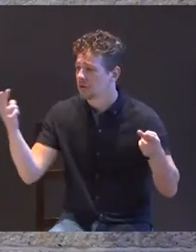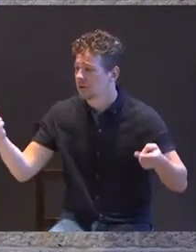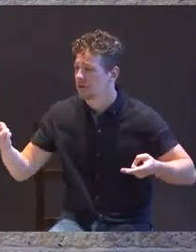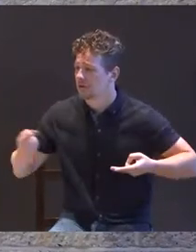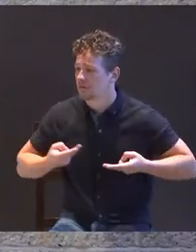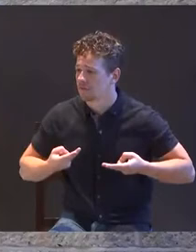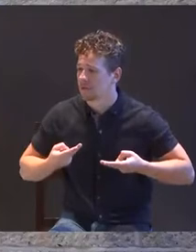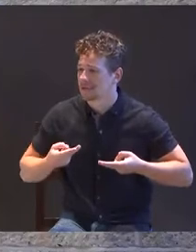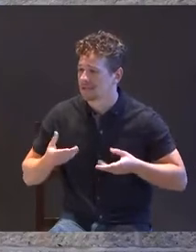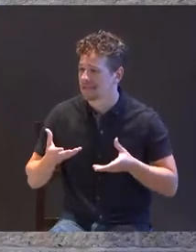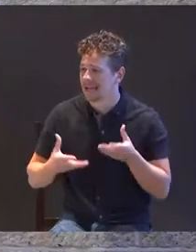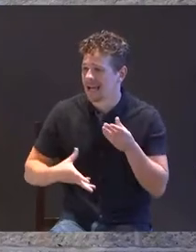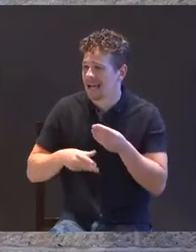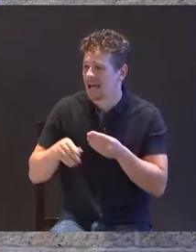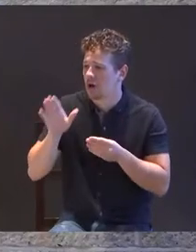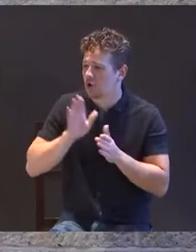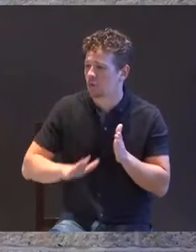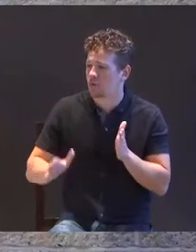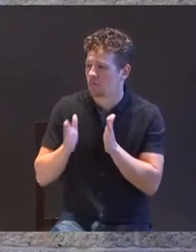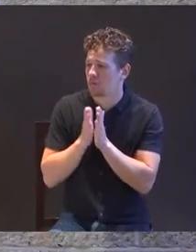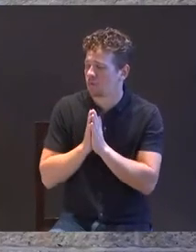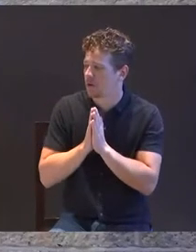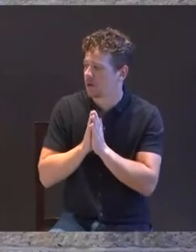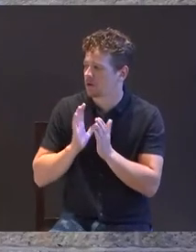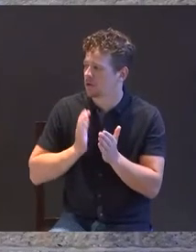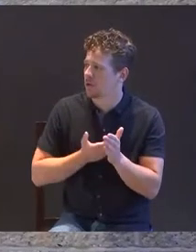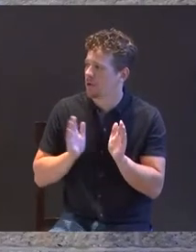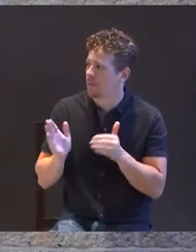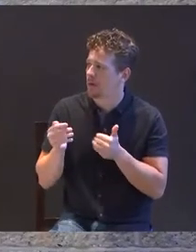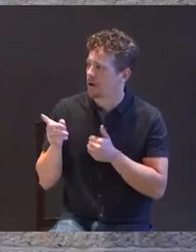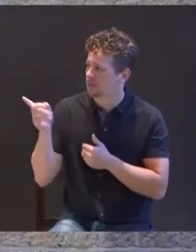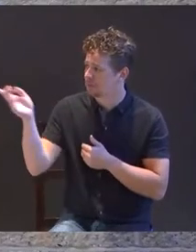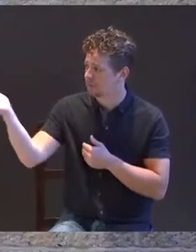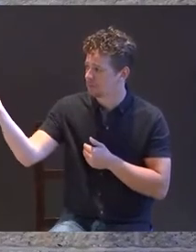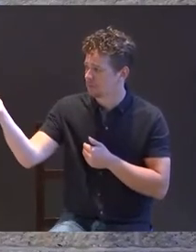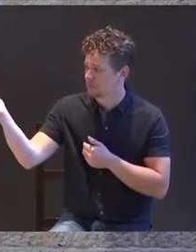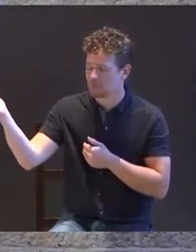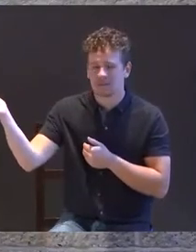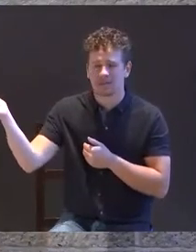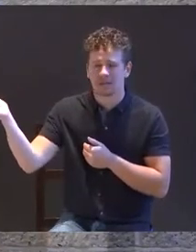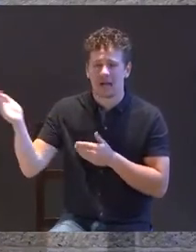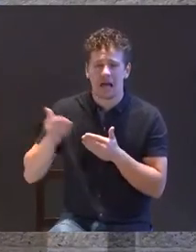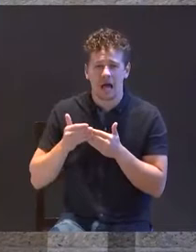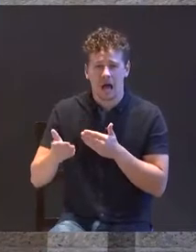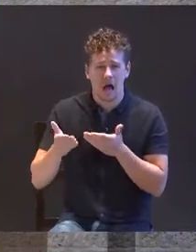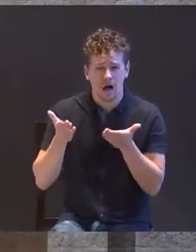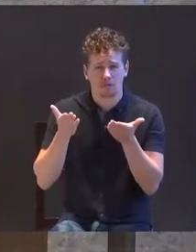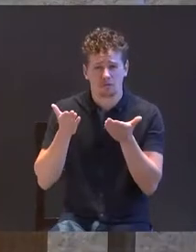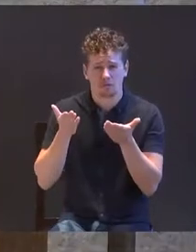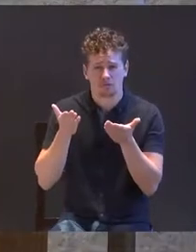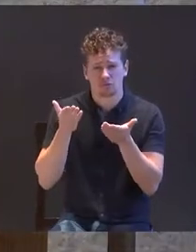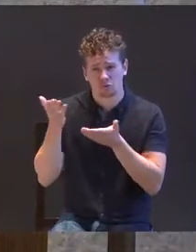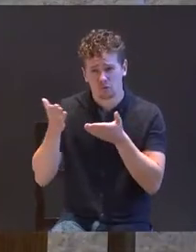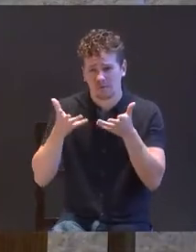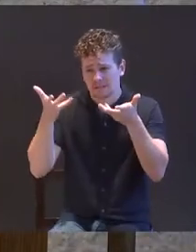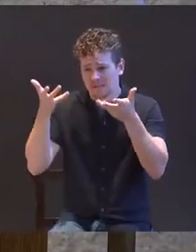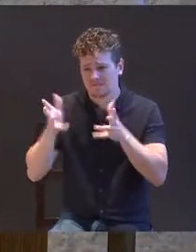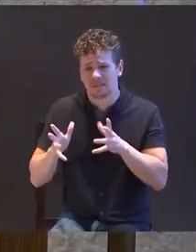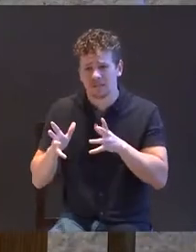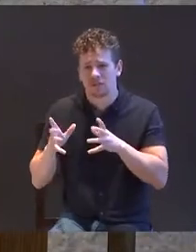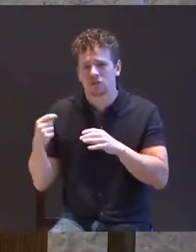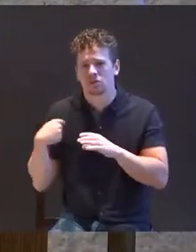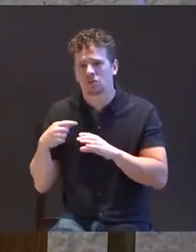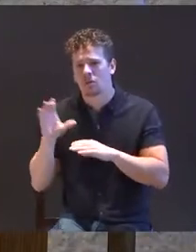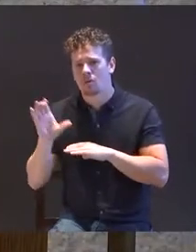our prayer box. After the service, the prayer box is located in the garden court, where you may add your written